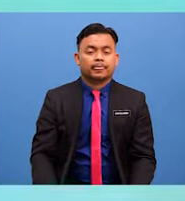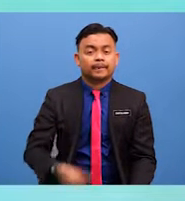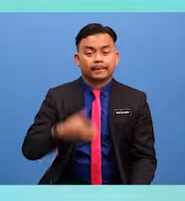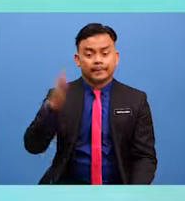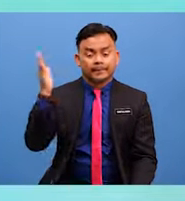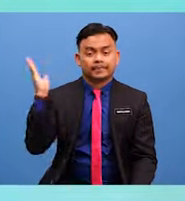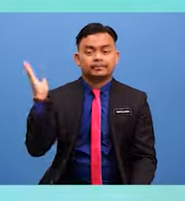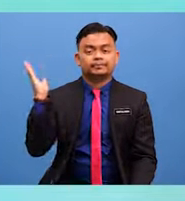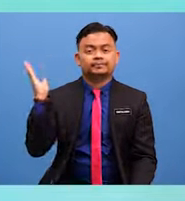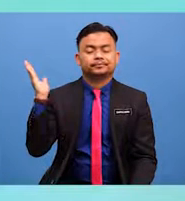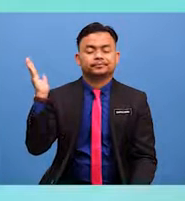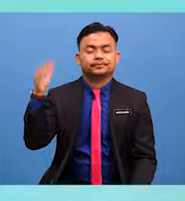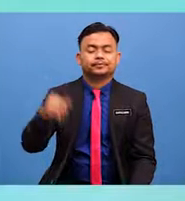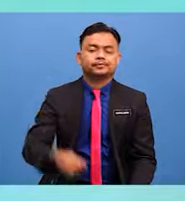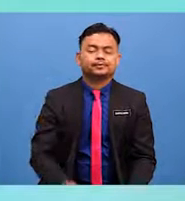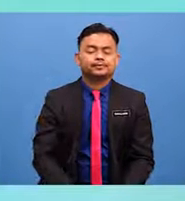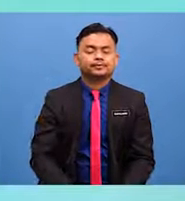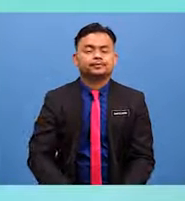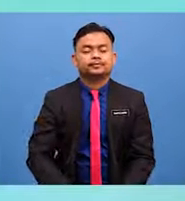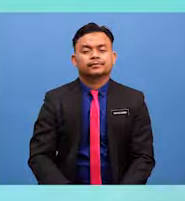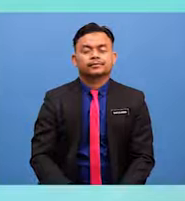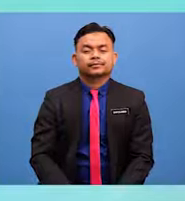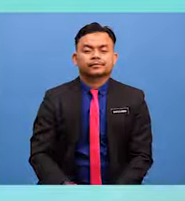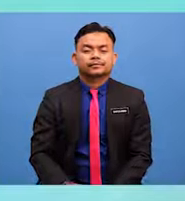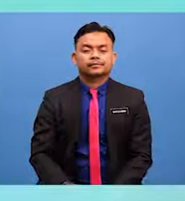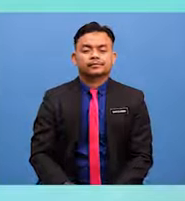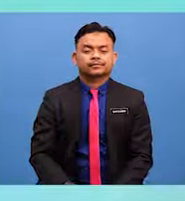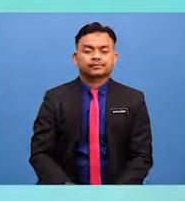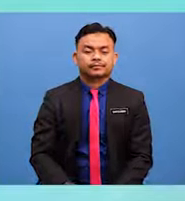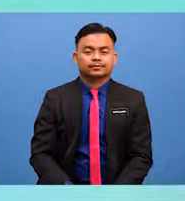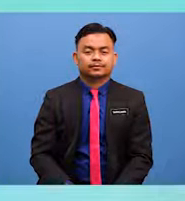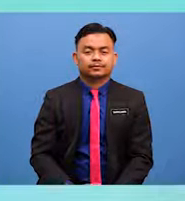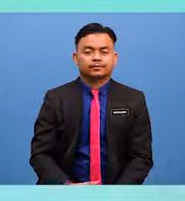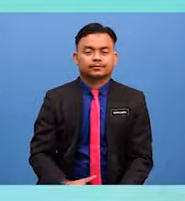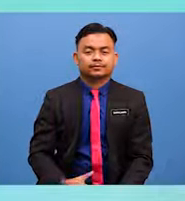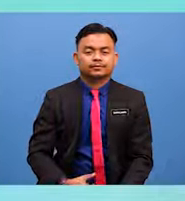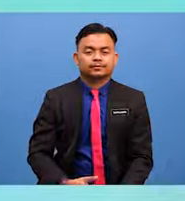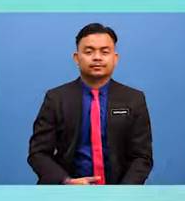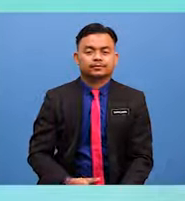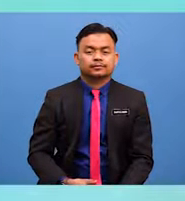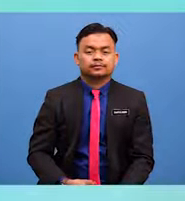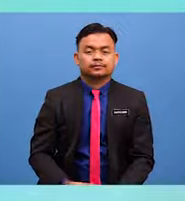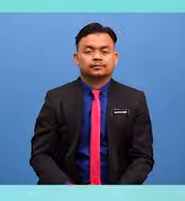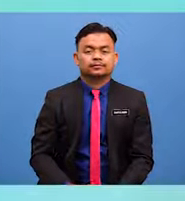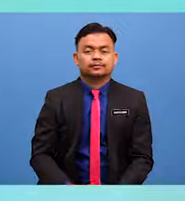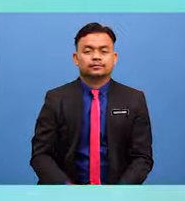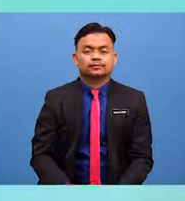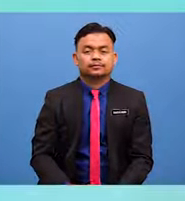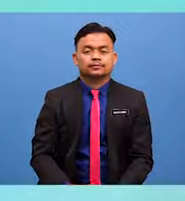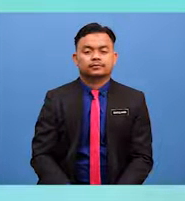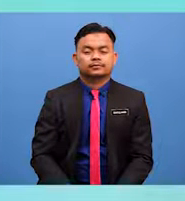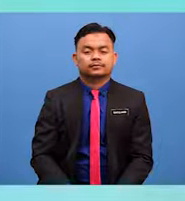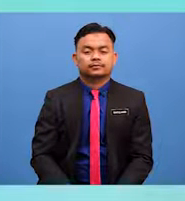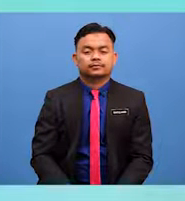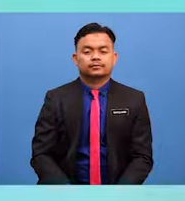Scientists track a wide variety of animals, from butterflies to great white shark, in order to study how